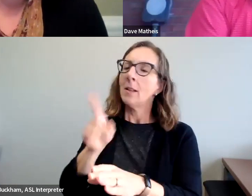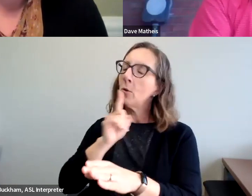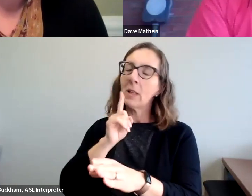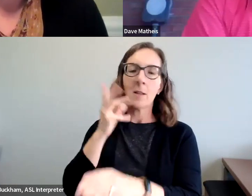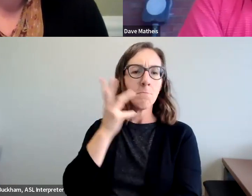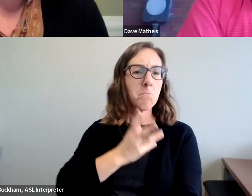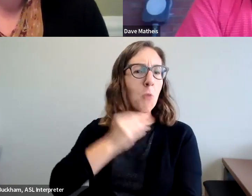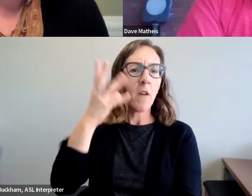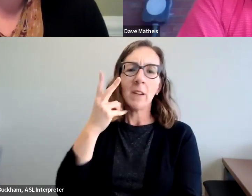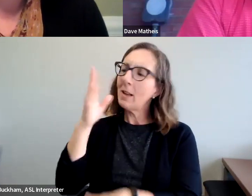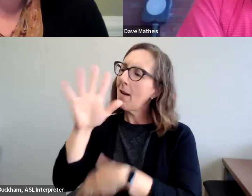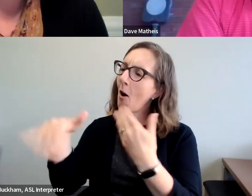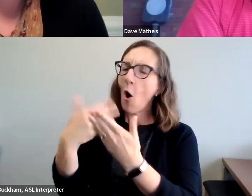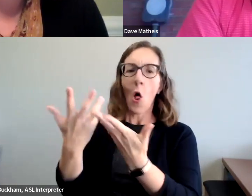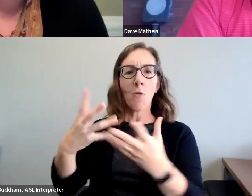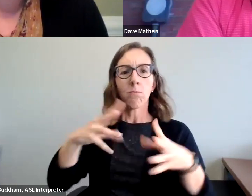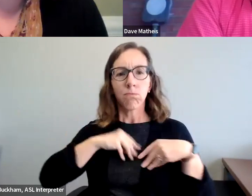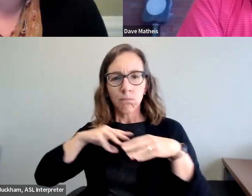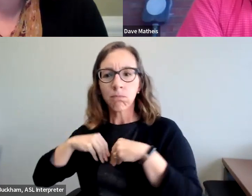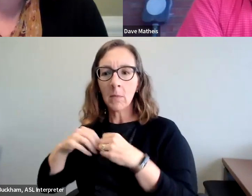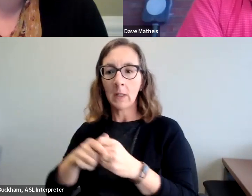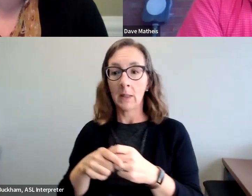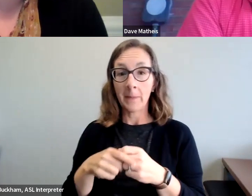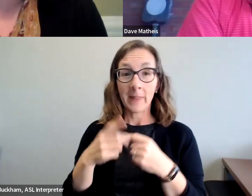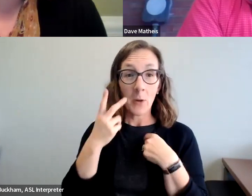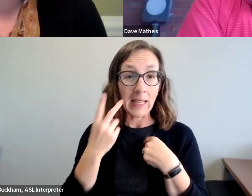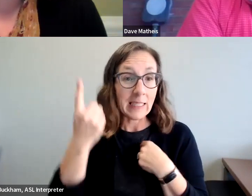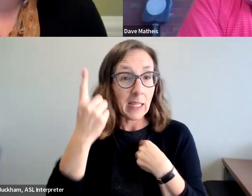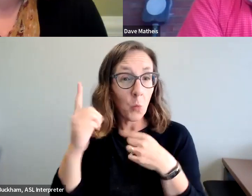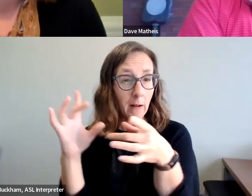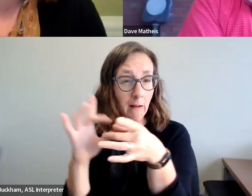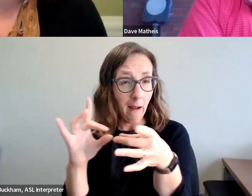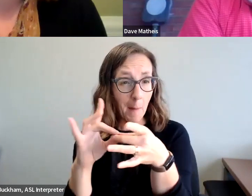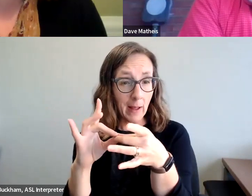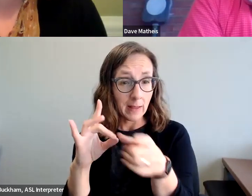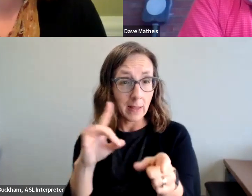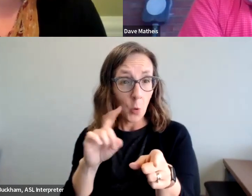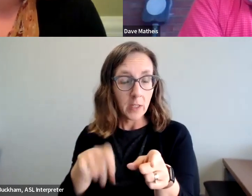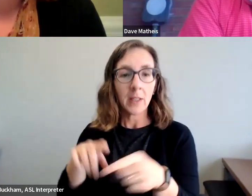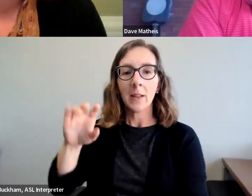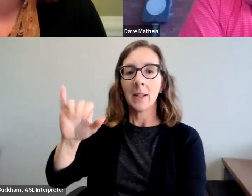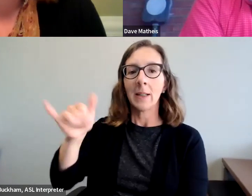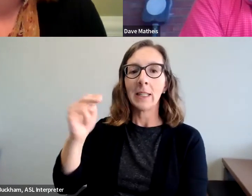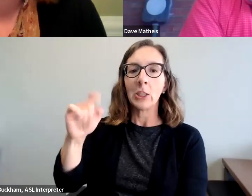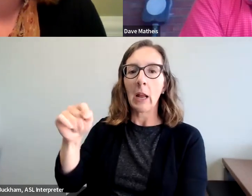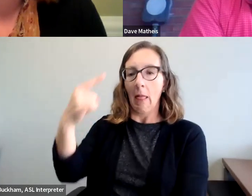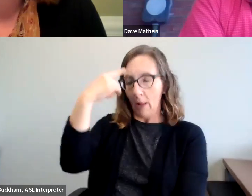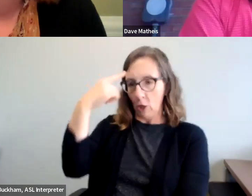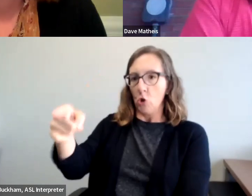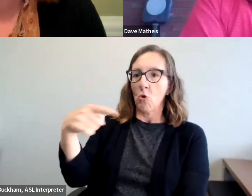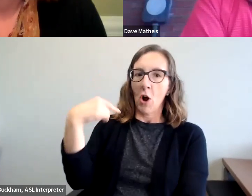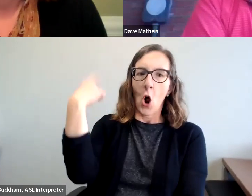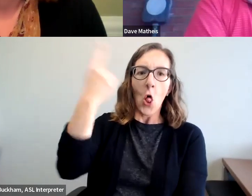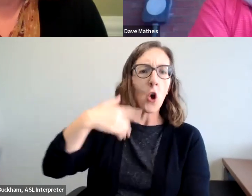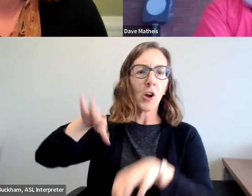been. I am only seeing one comment in the questions. Janet thinks you're a great looking Santa, Dave.